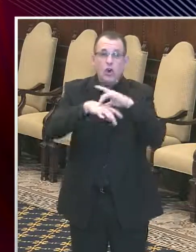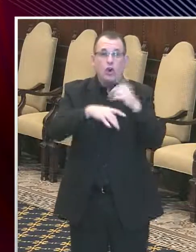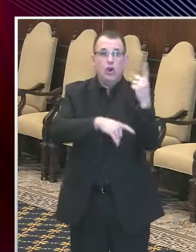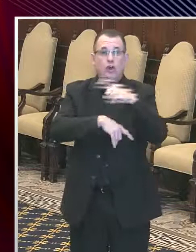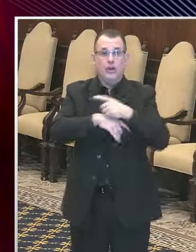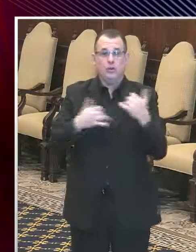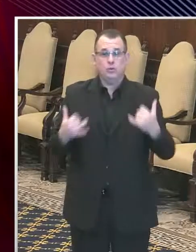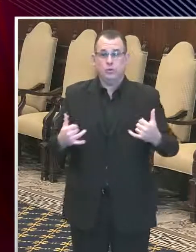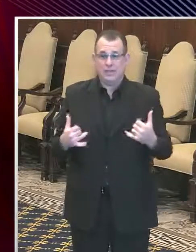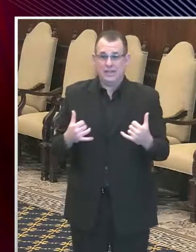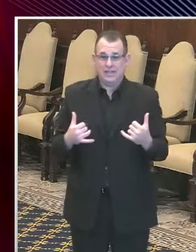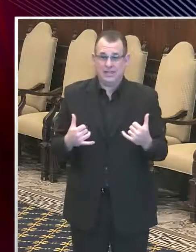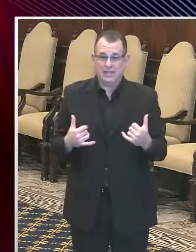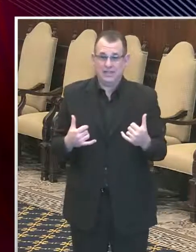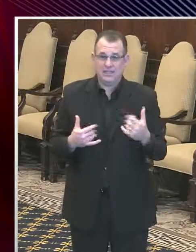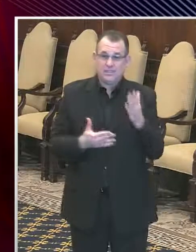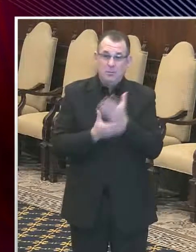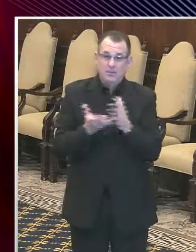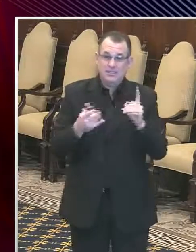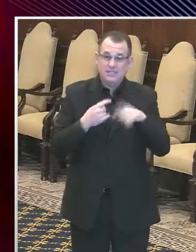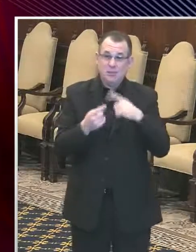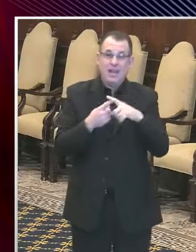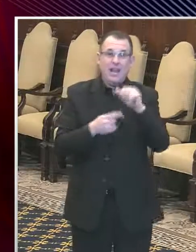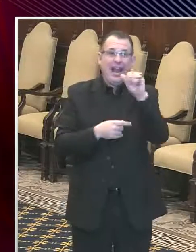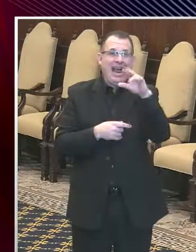air pollution, because we've had an awful lot of bad